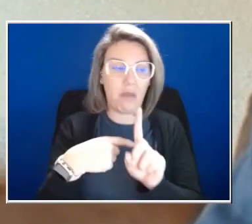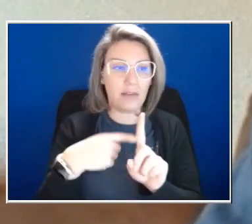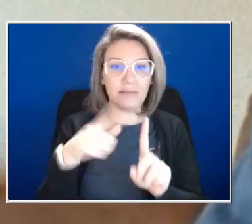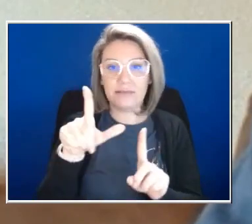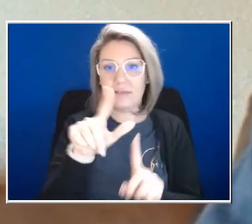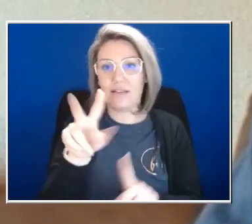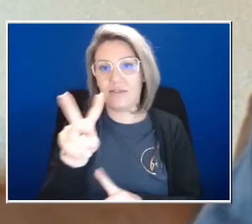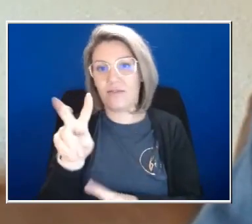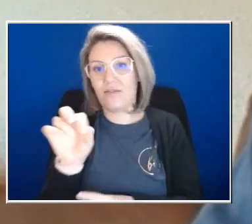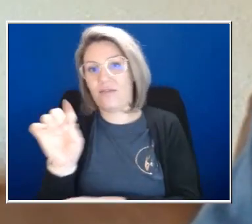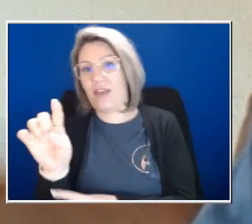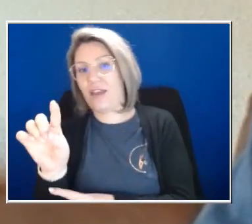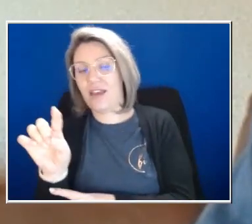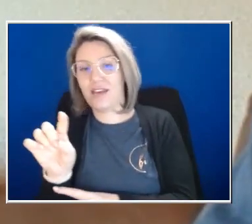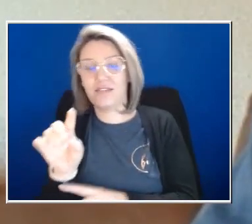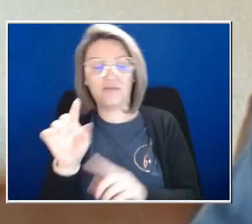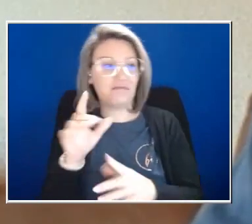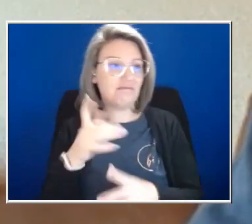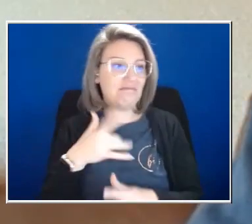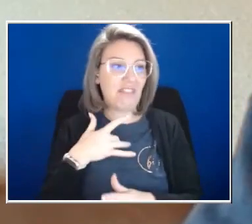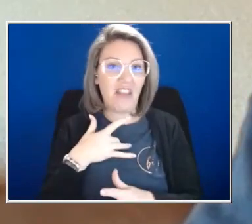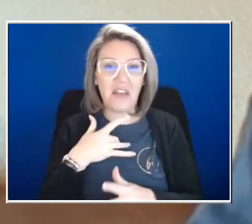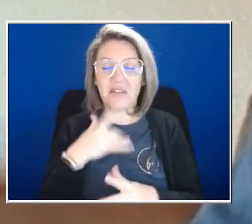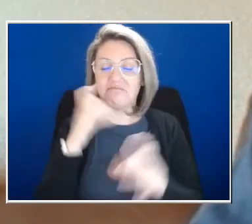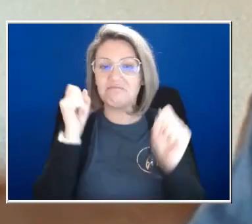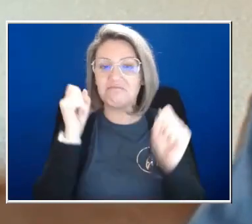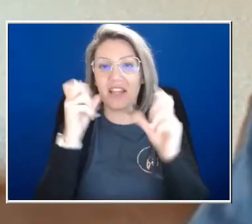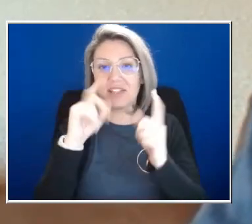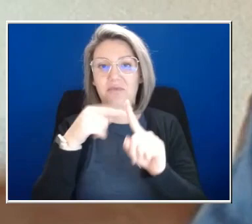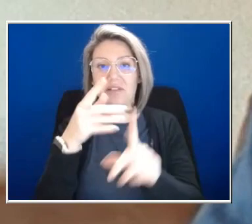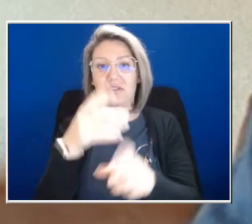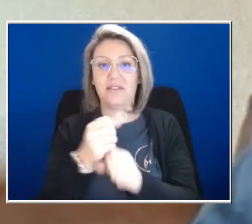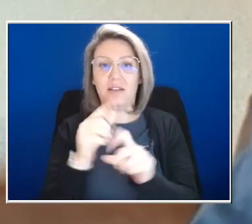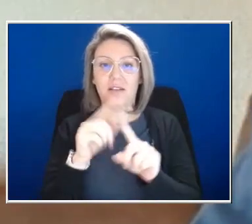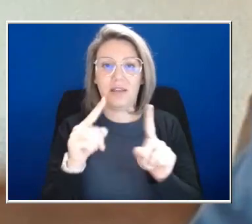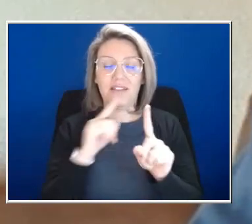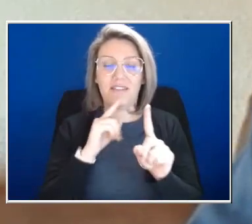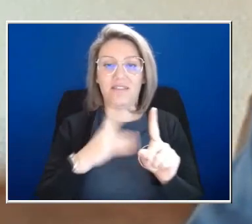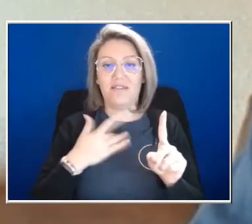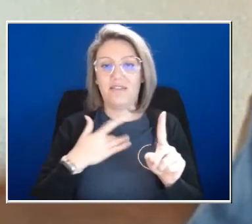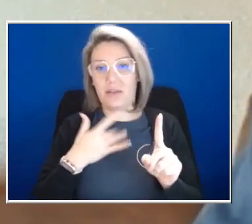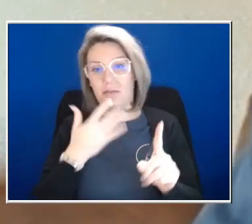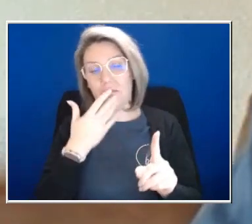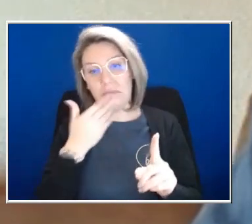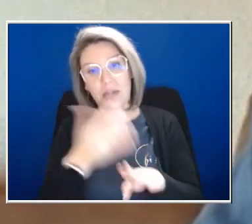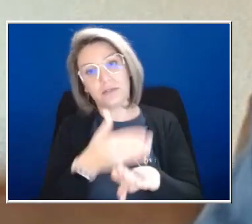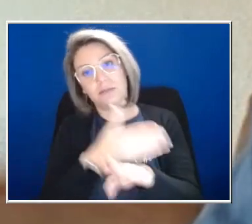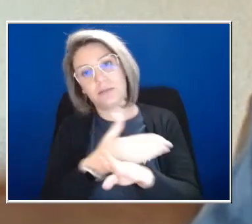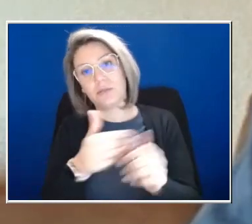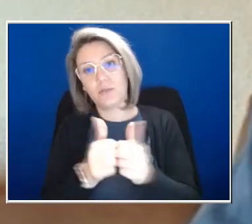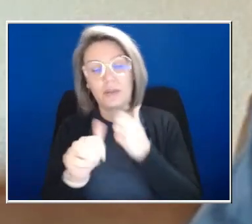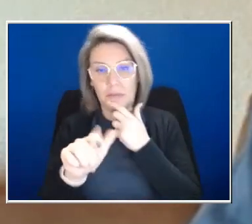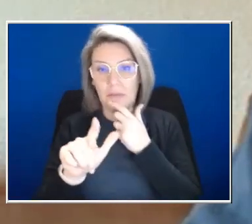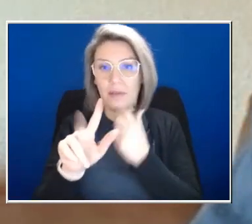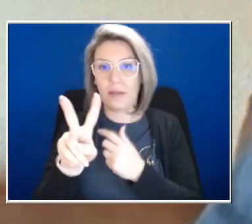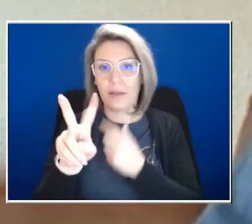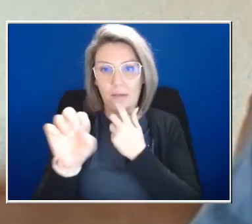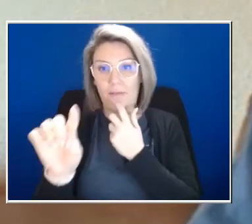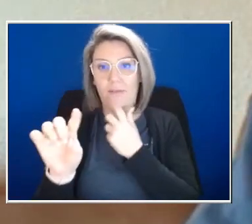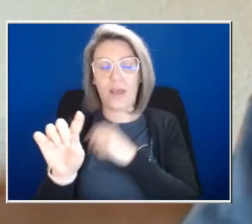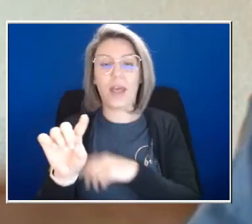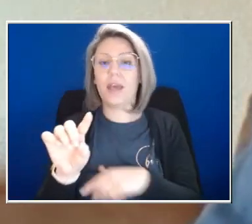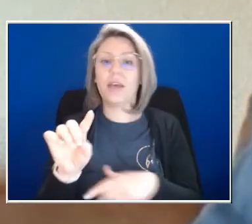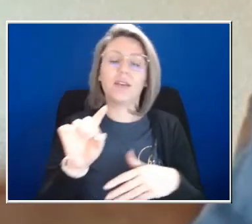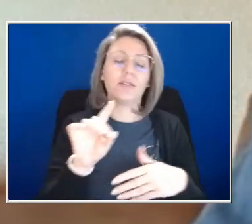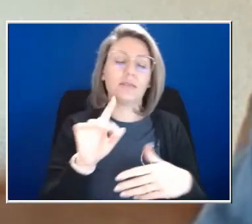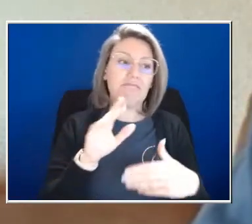amazing, you know, once I got it, but I also felt way better with that LVAD 11 months in than I did 1 month in, or